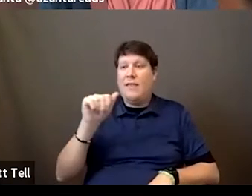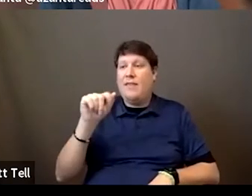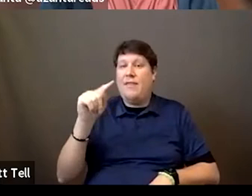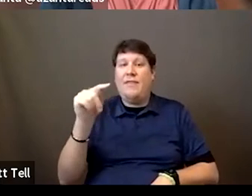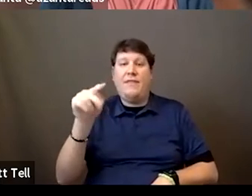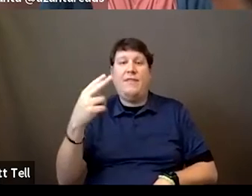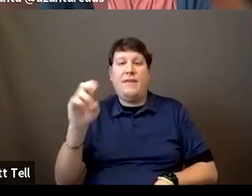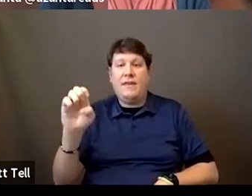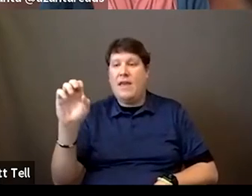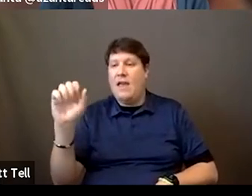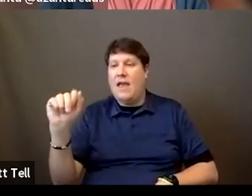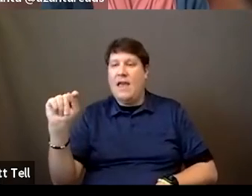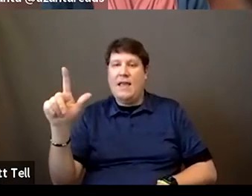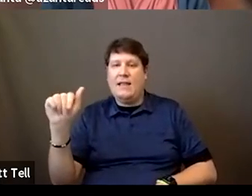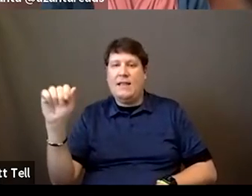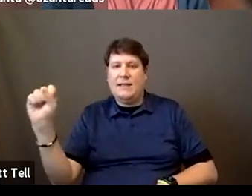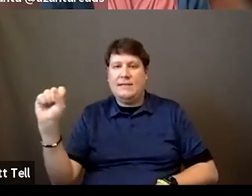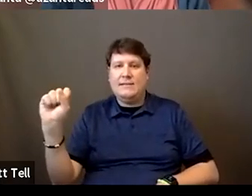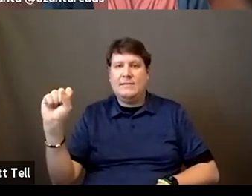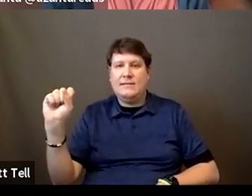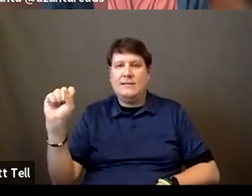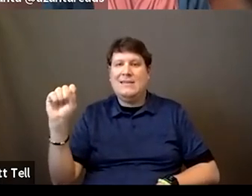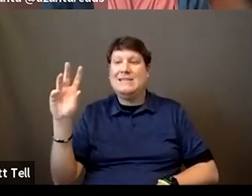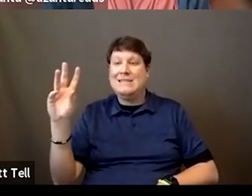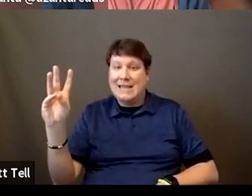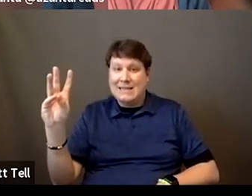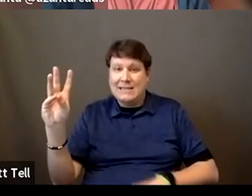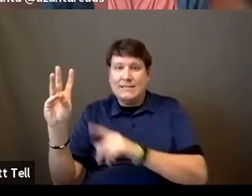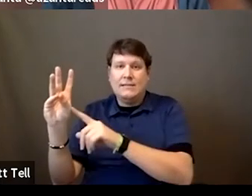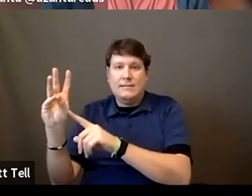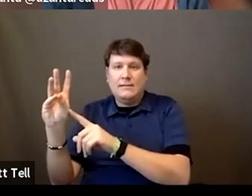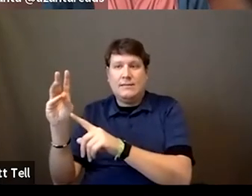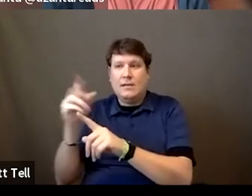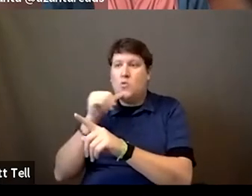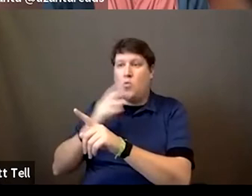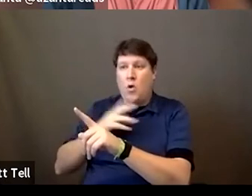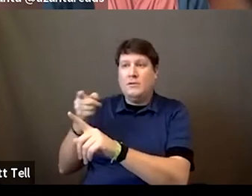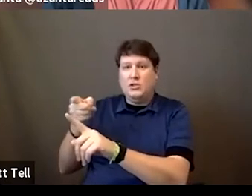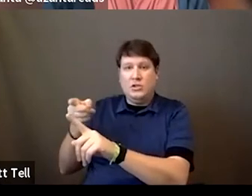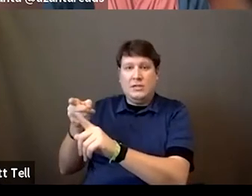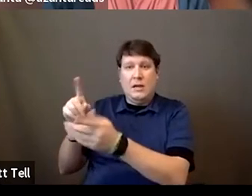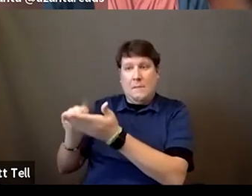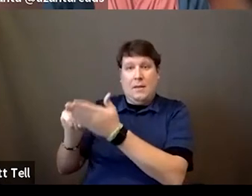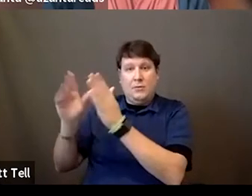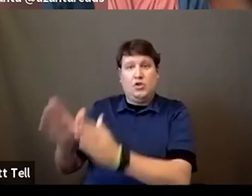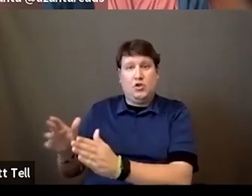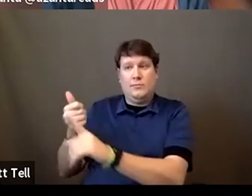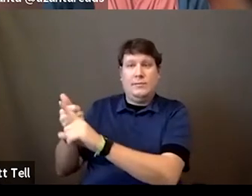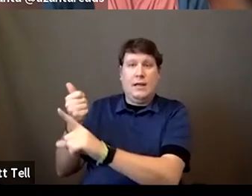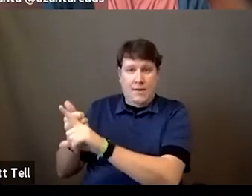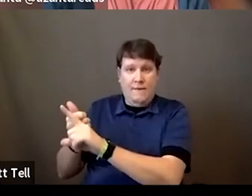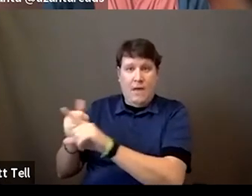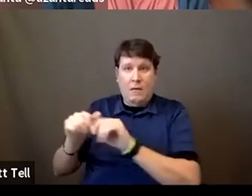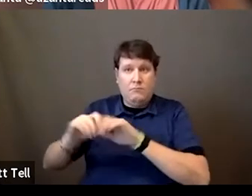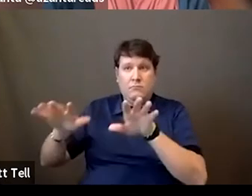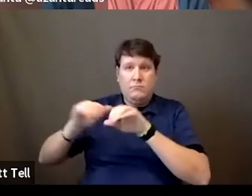Blake. A little bit of background, she was a self-published author, and now she is traditionally publishing her book, and